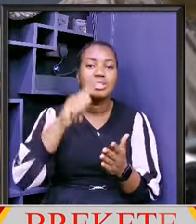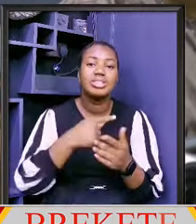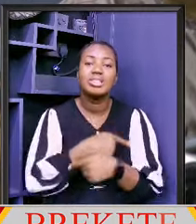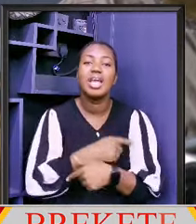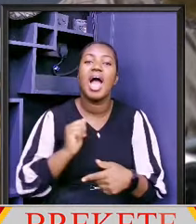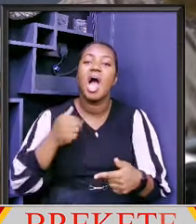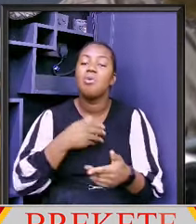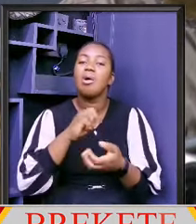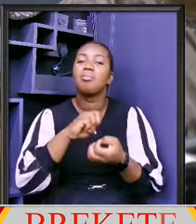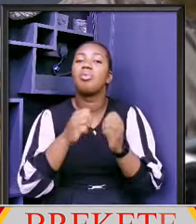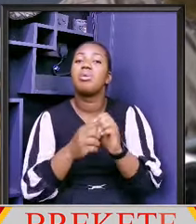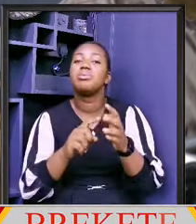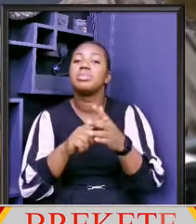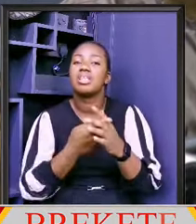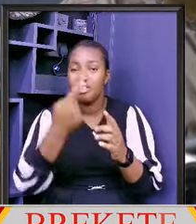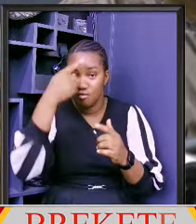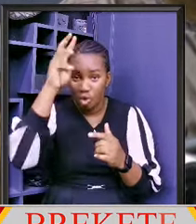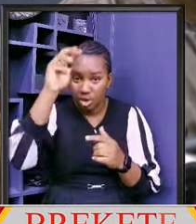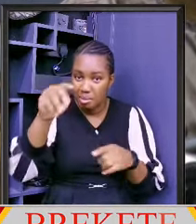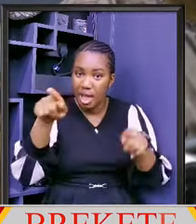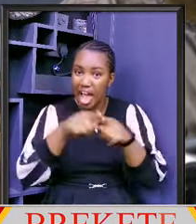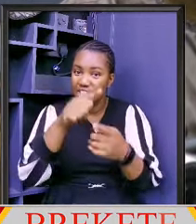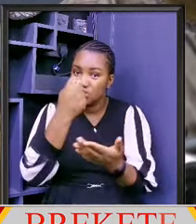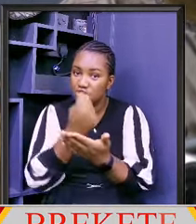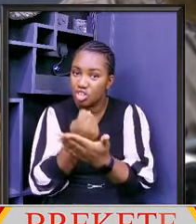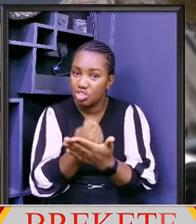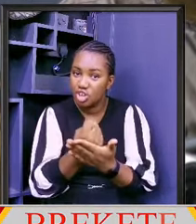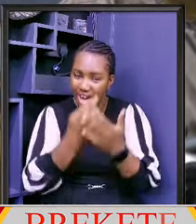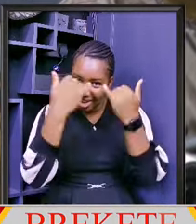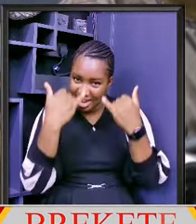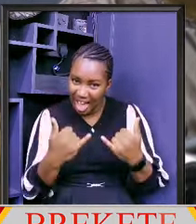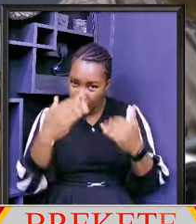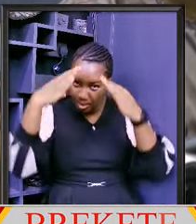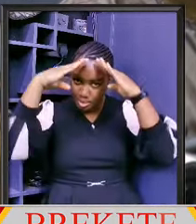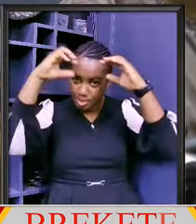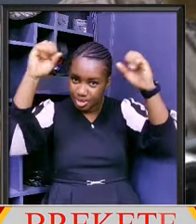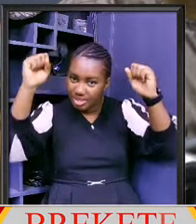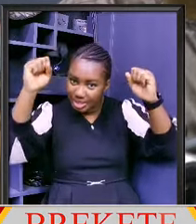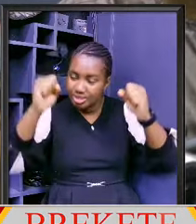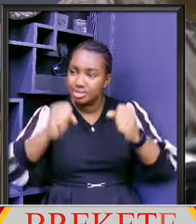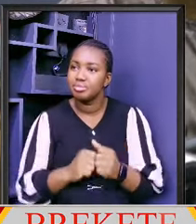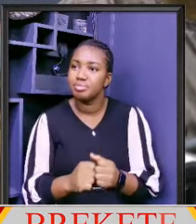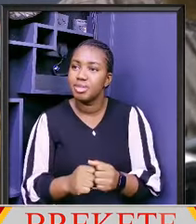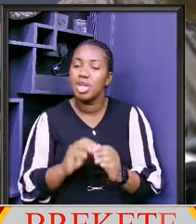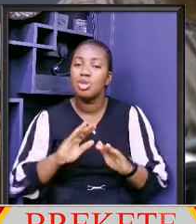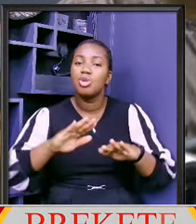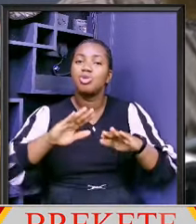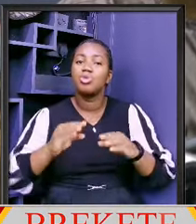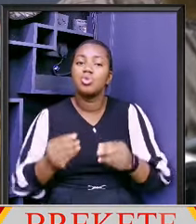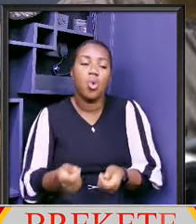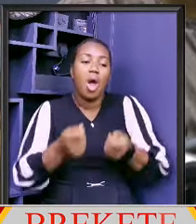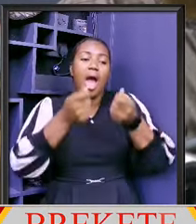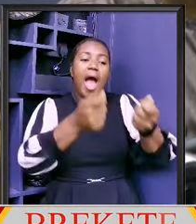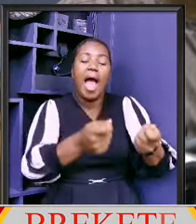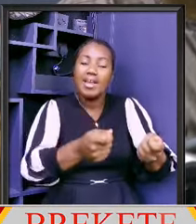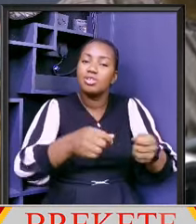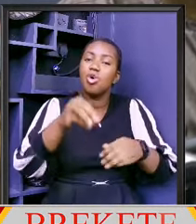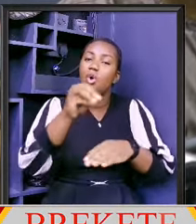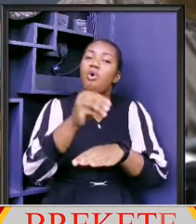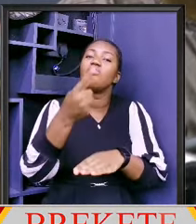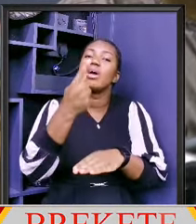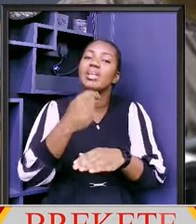him. For him as a treasurer, now the president, hand over the account to the new